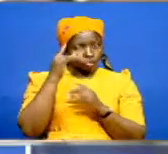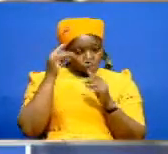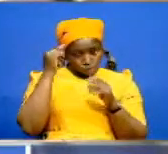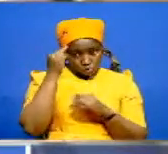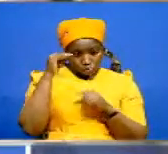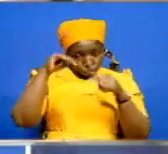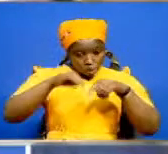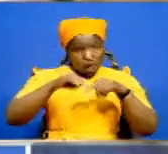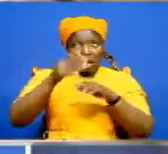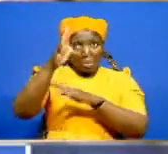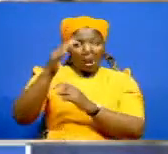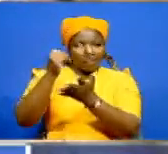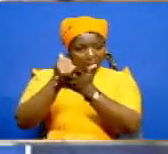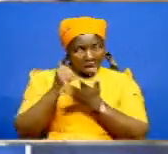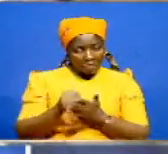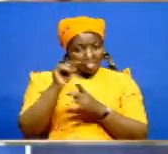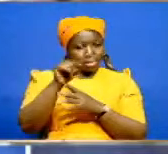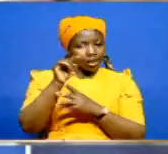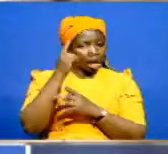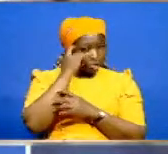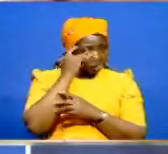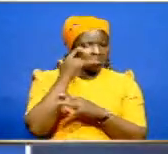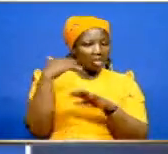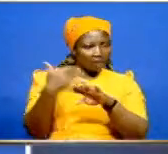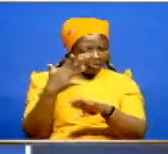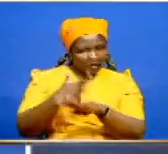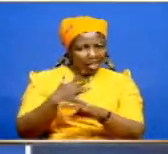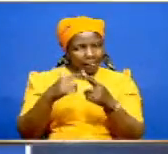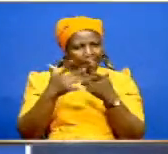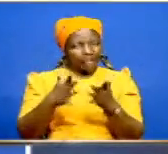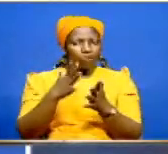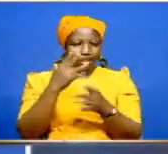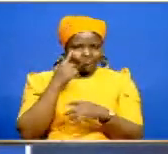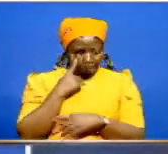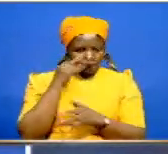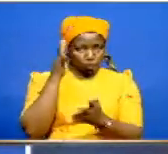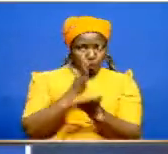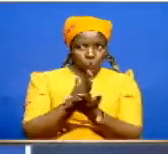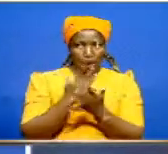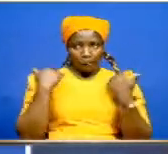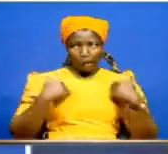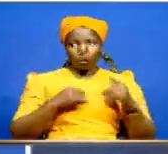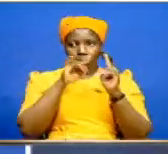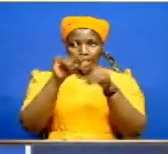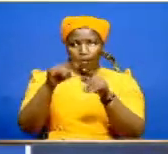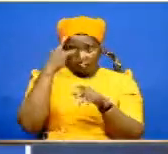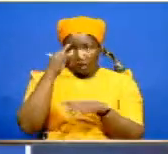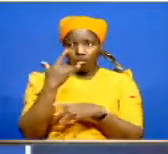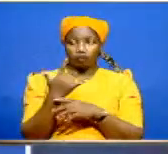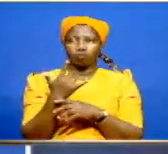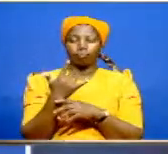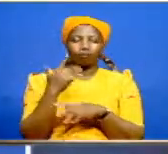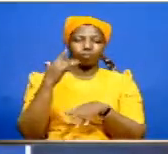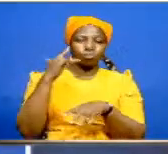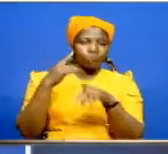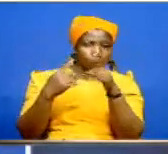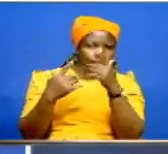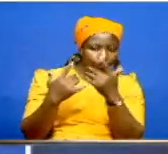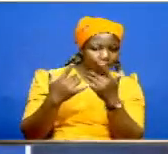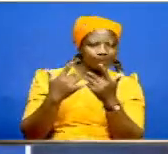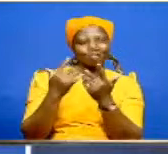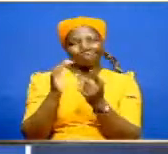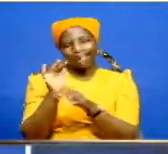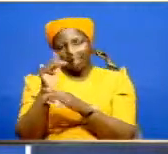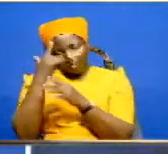na hii ndio kitu serikali inastahili endeleza hivyo. Nilikuwa nimekuja kwa balloting, lakini nimepata no na